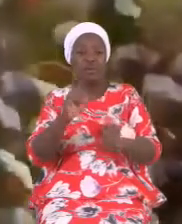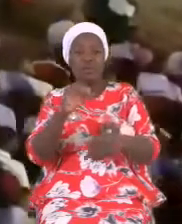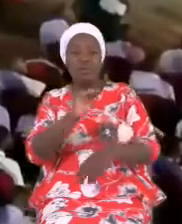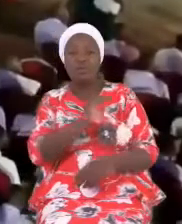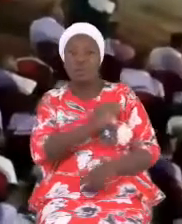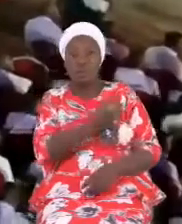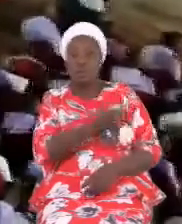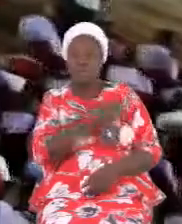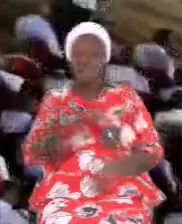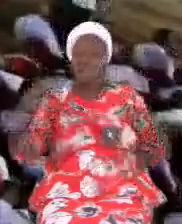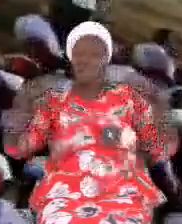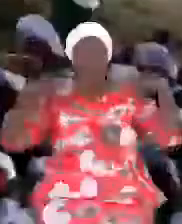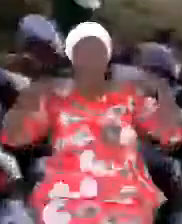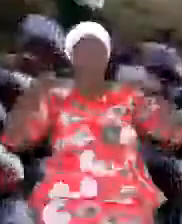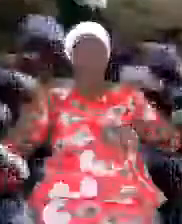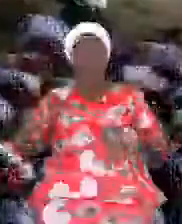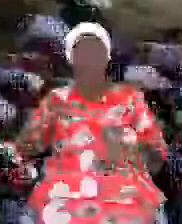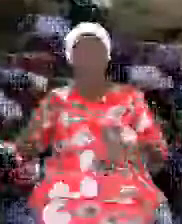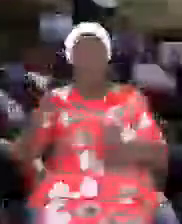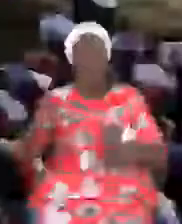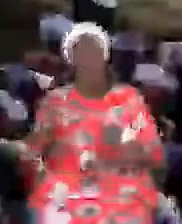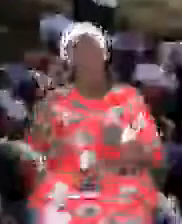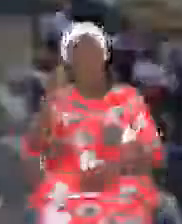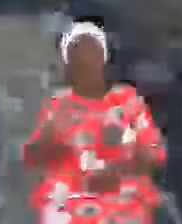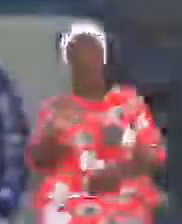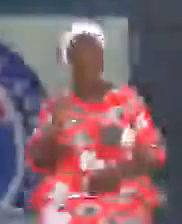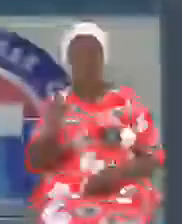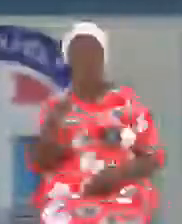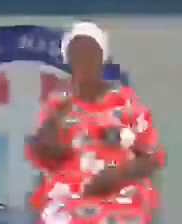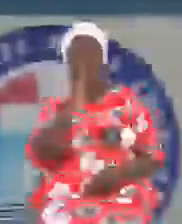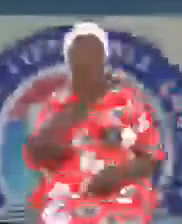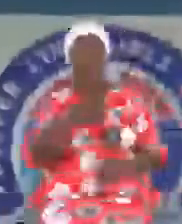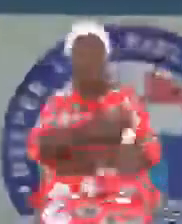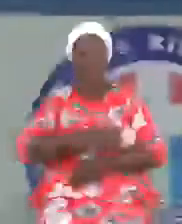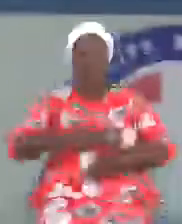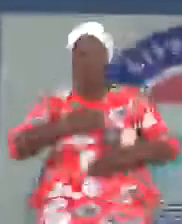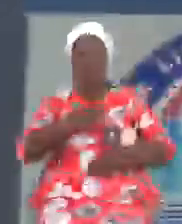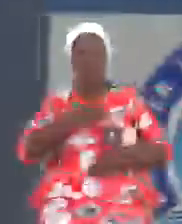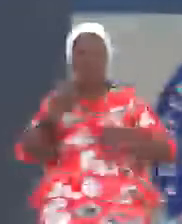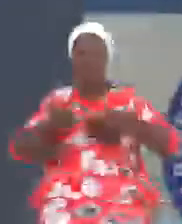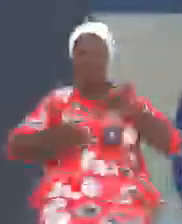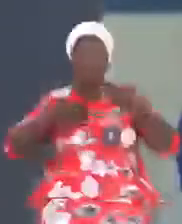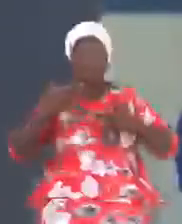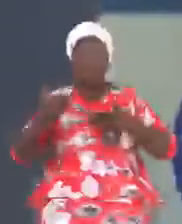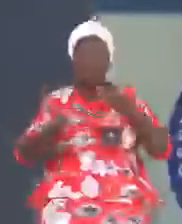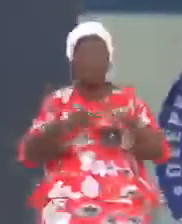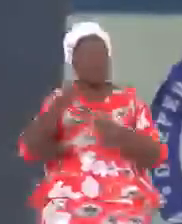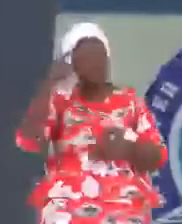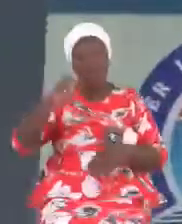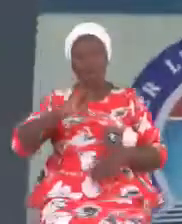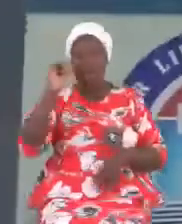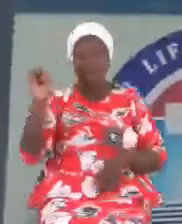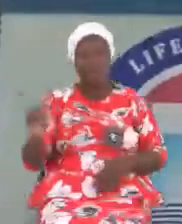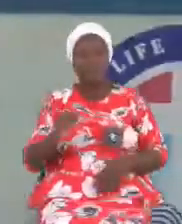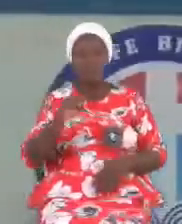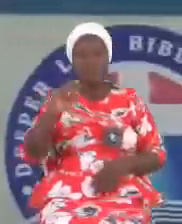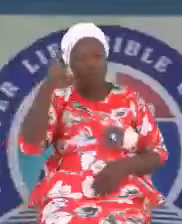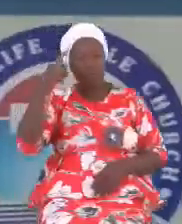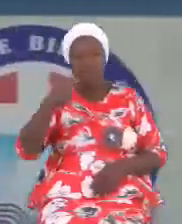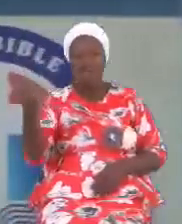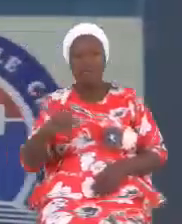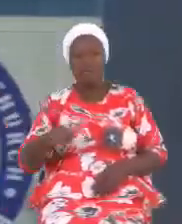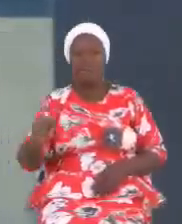of God, where there will be joy forever, life forever, happiness forever, singing